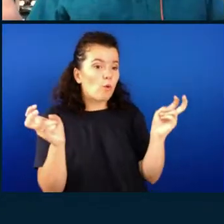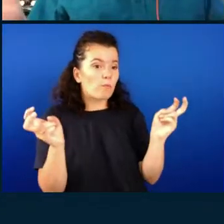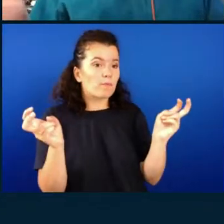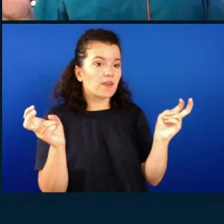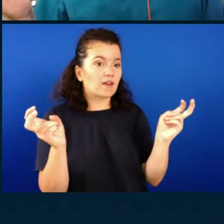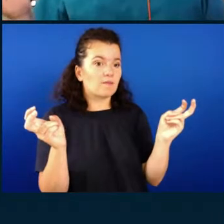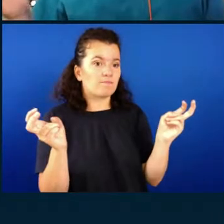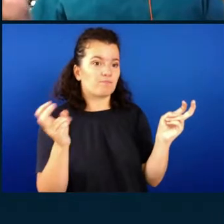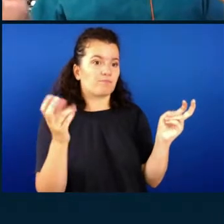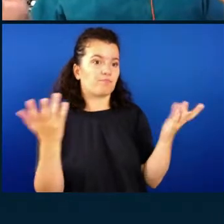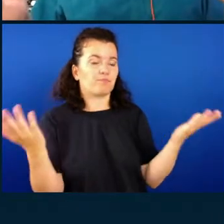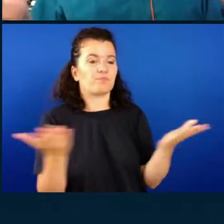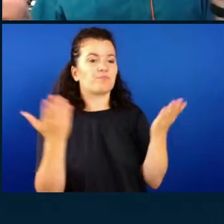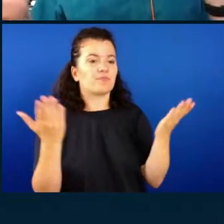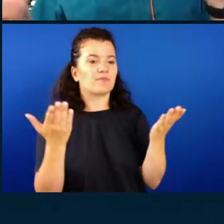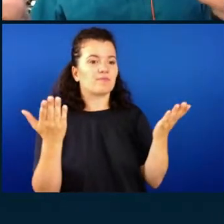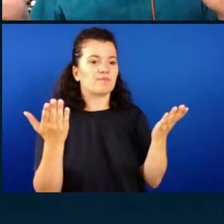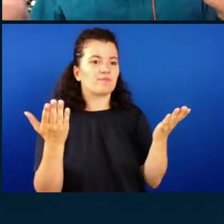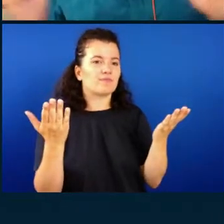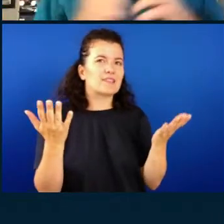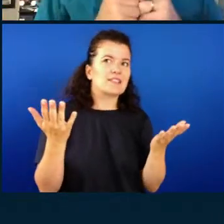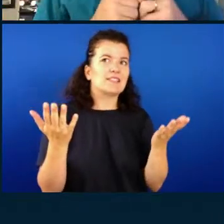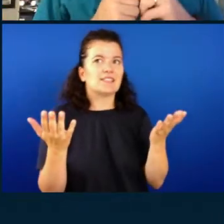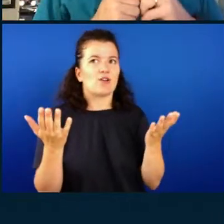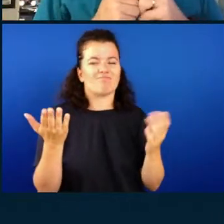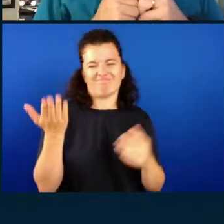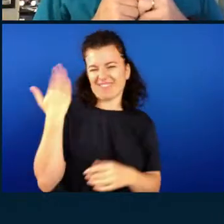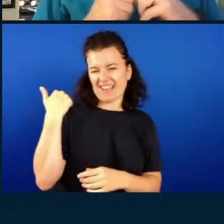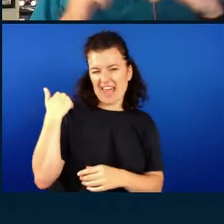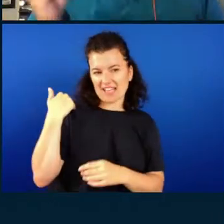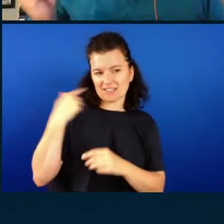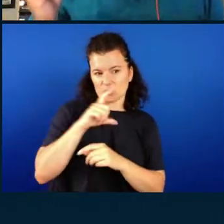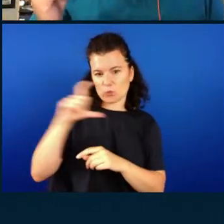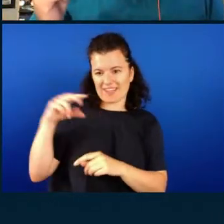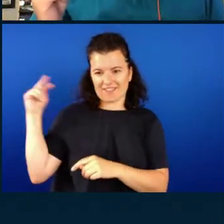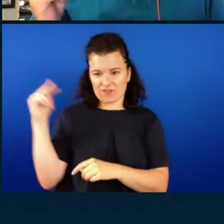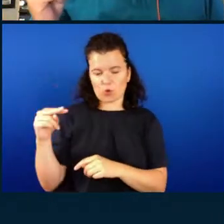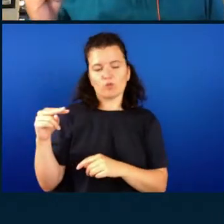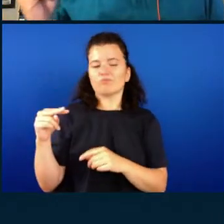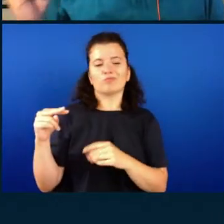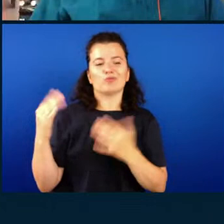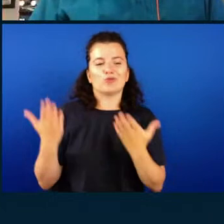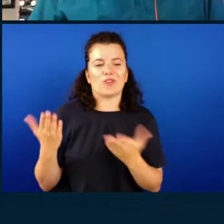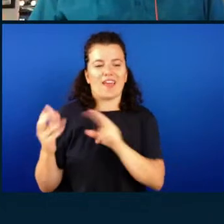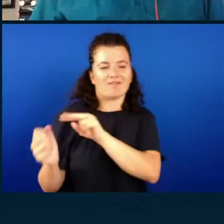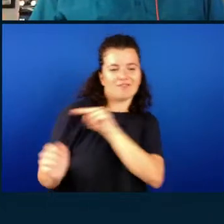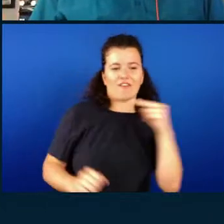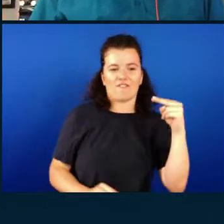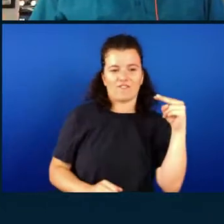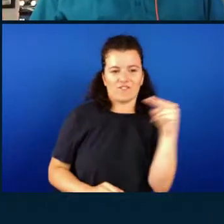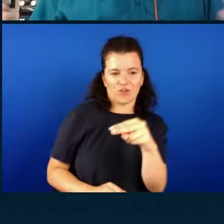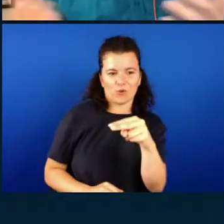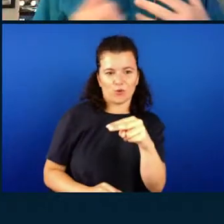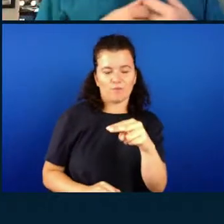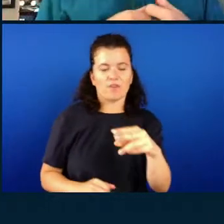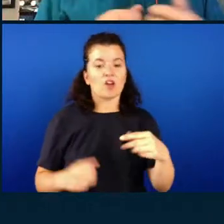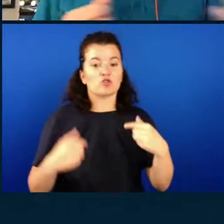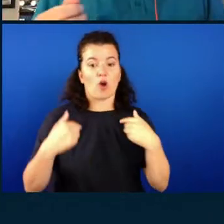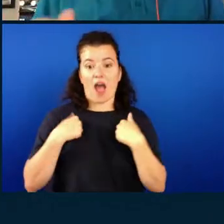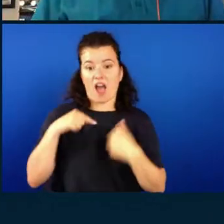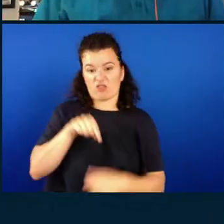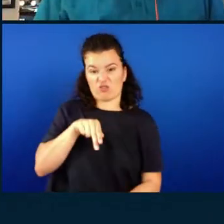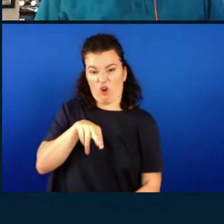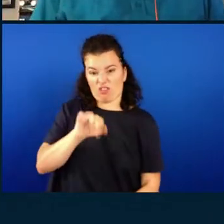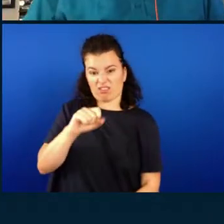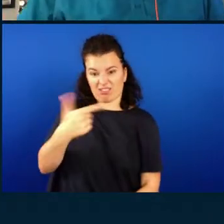we're going to see this from a slightly different side because I am more of a .NET developer that's learning about microservices and